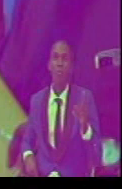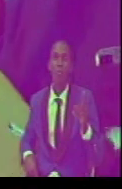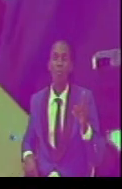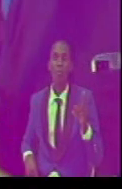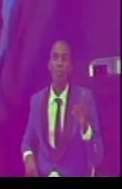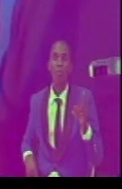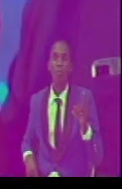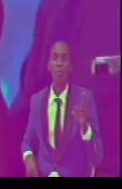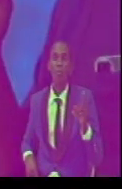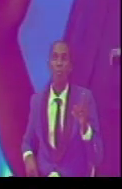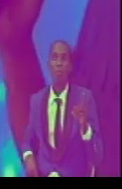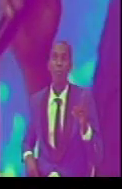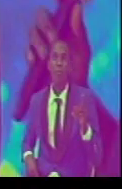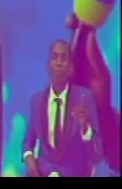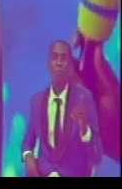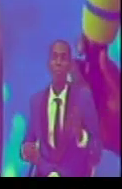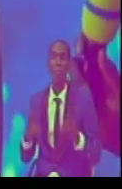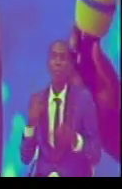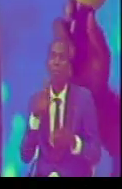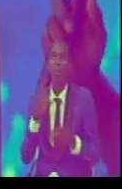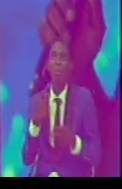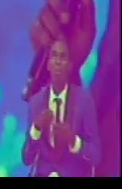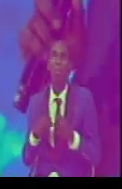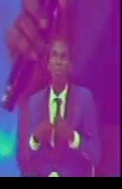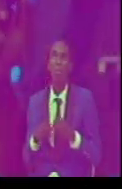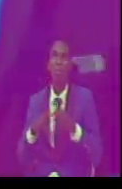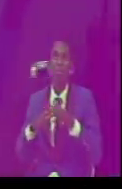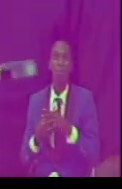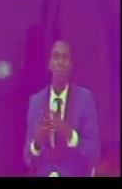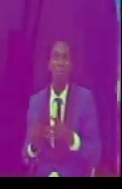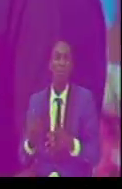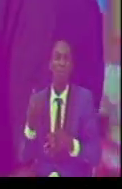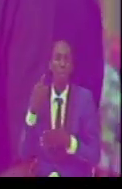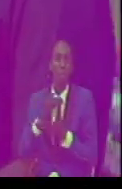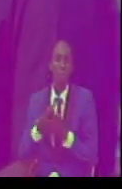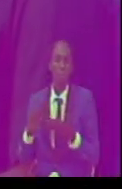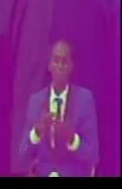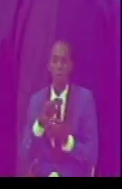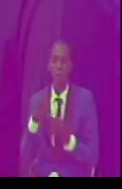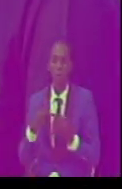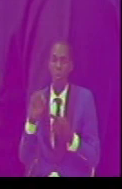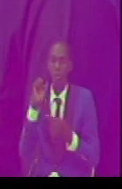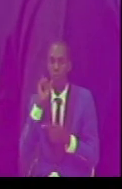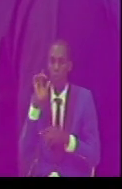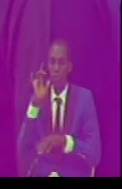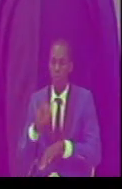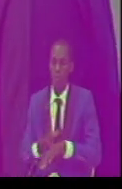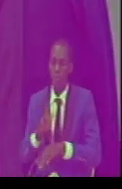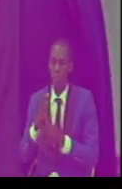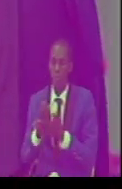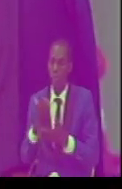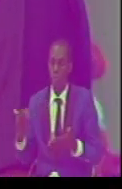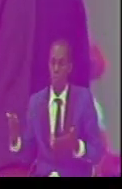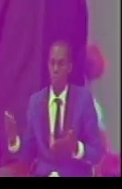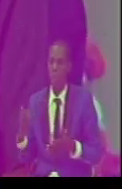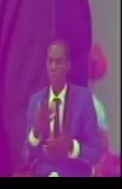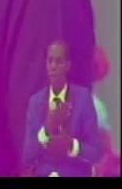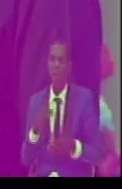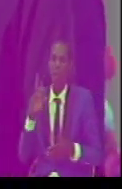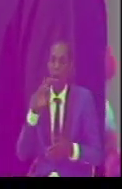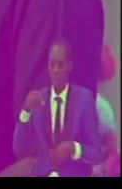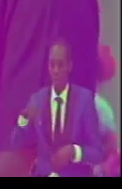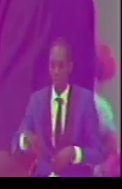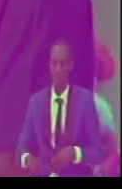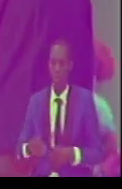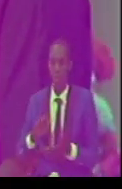Praise the Lord. Hallelujah. Actually, her problem started last year when she stepped on something in her